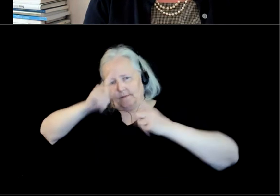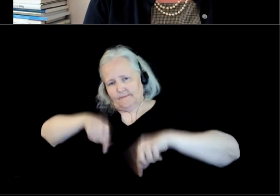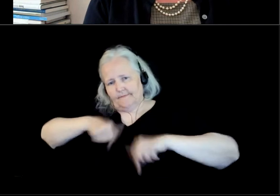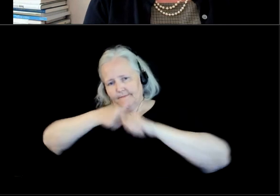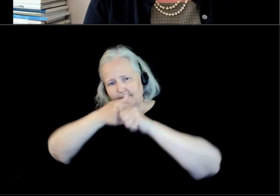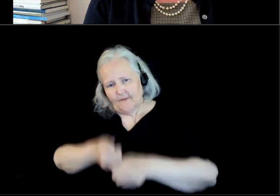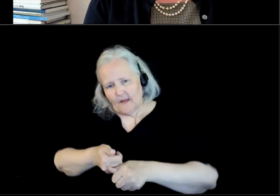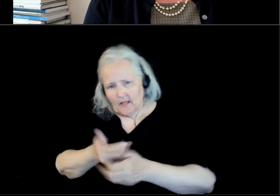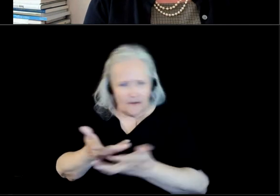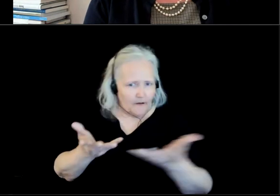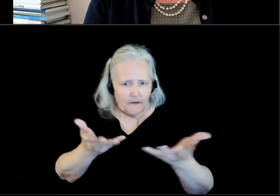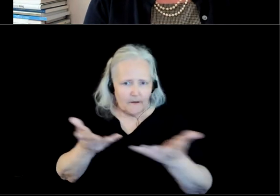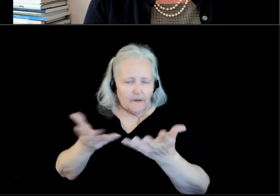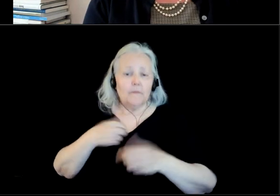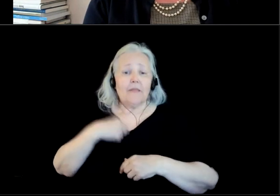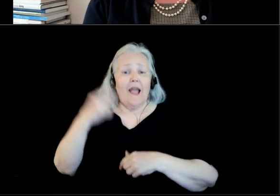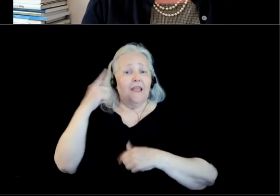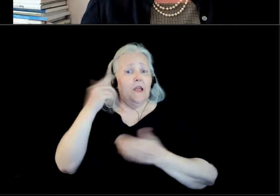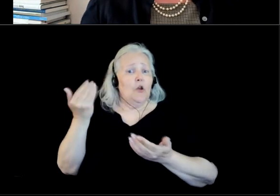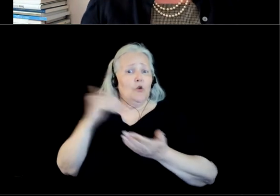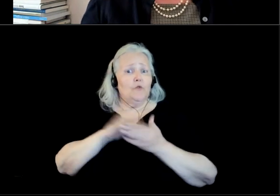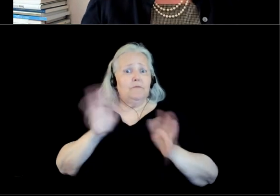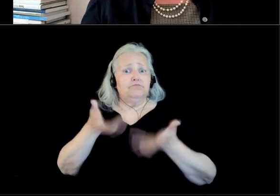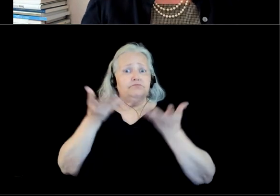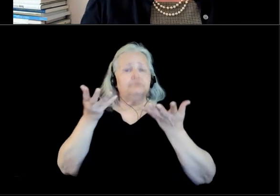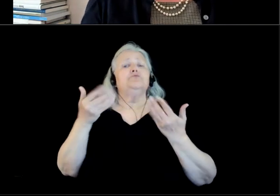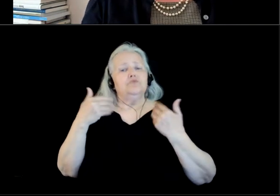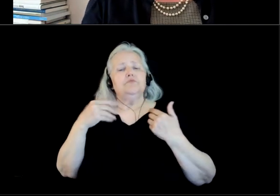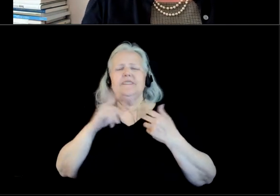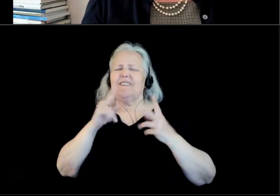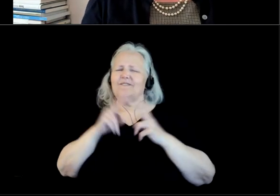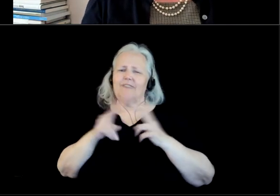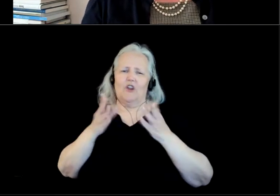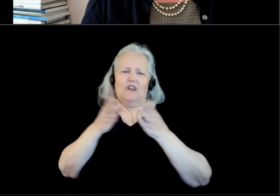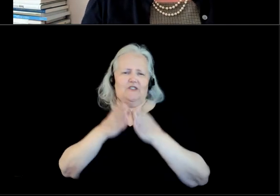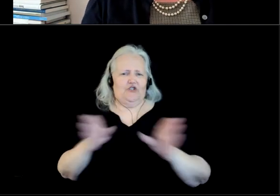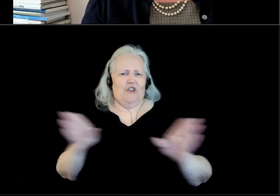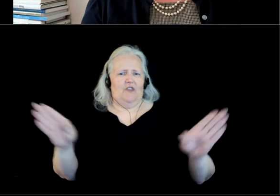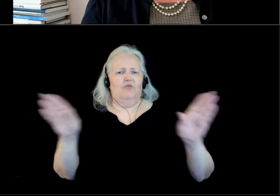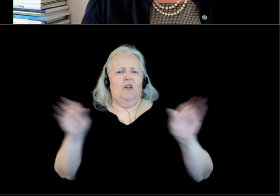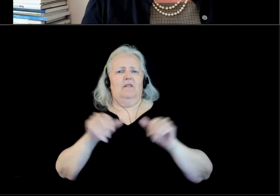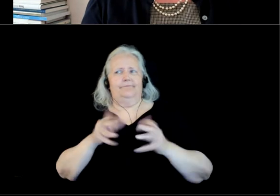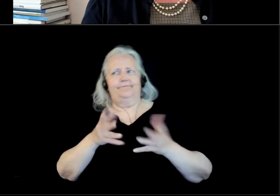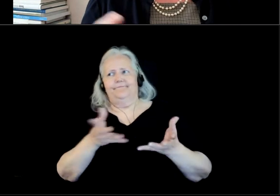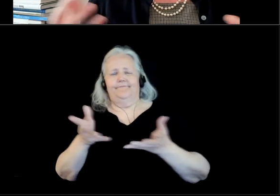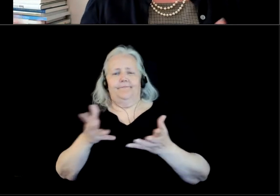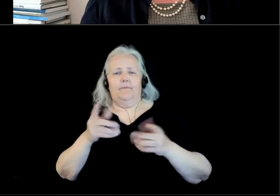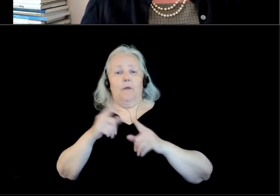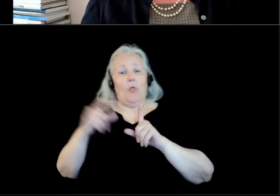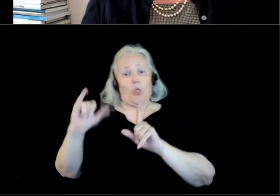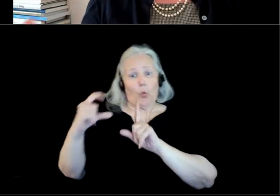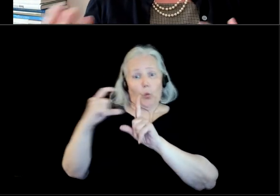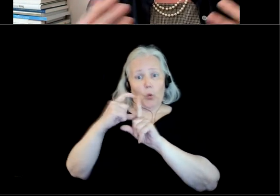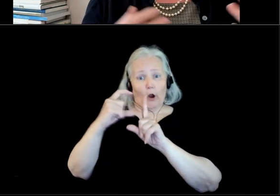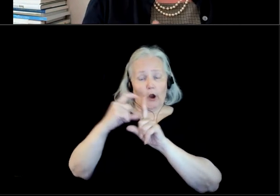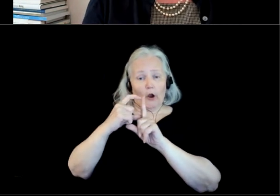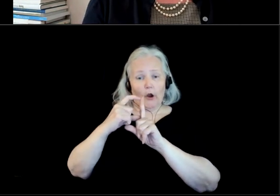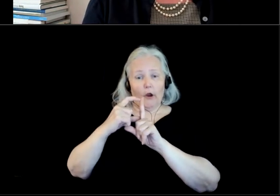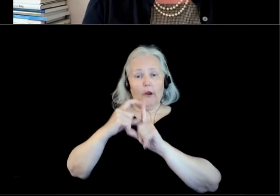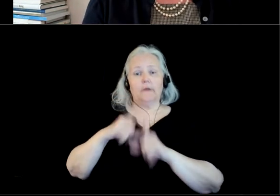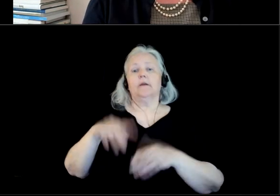I think that revitalization is a pretty broad space, but using that word versus say reclamation